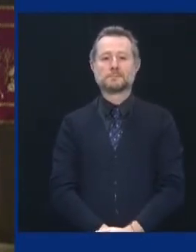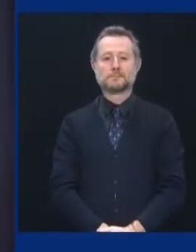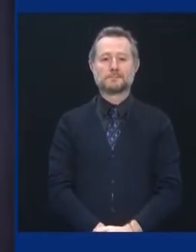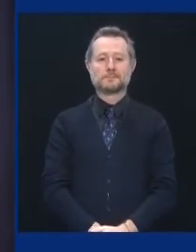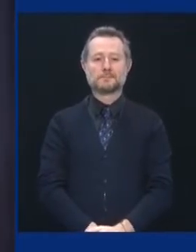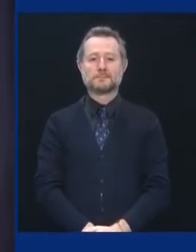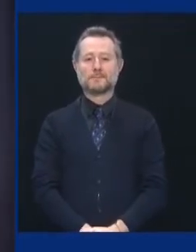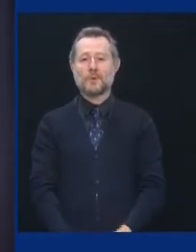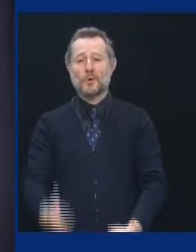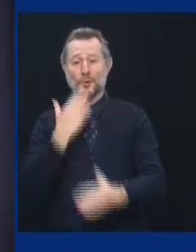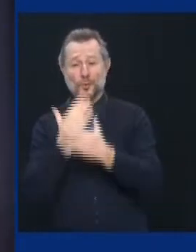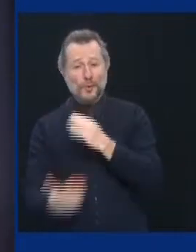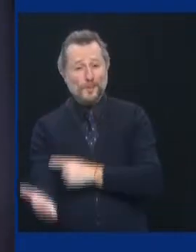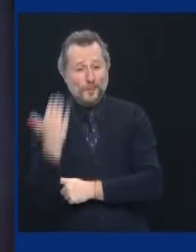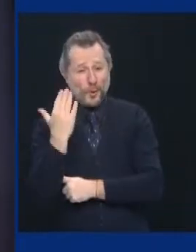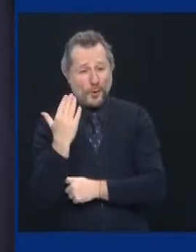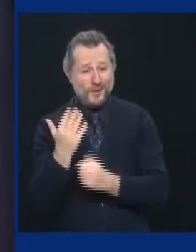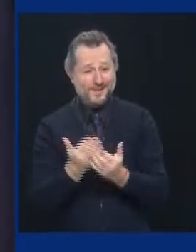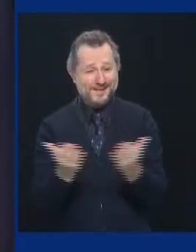Good morning.